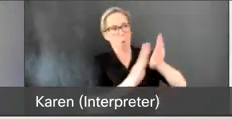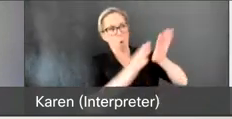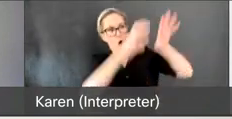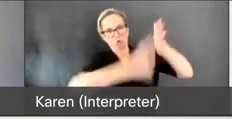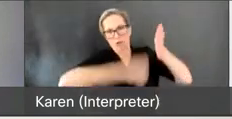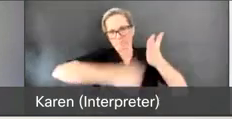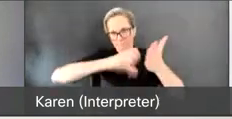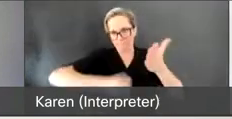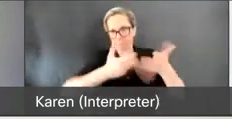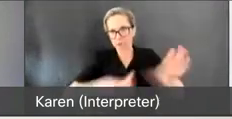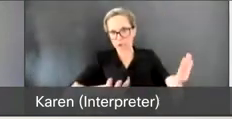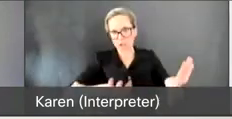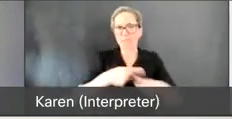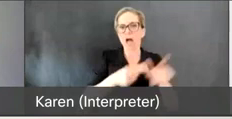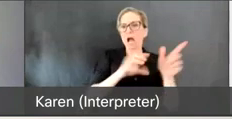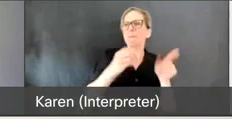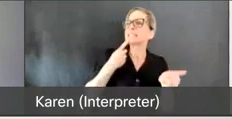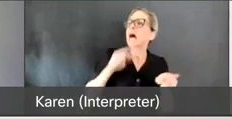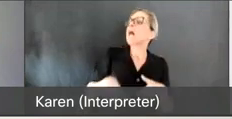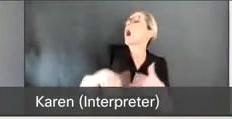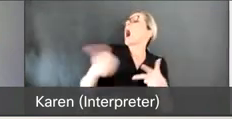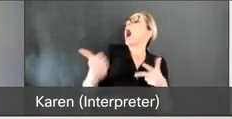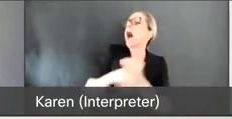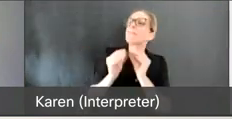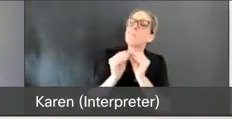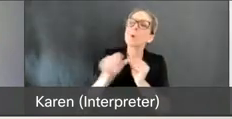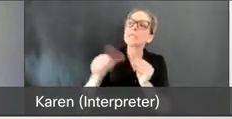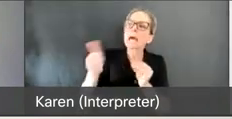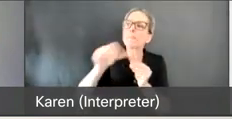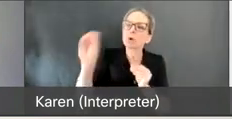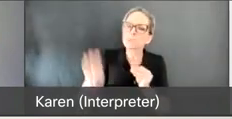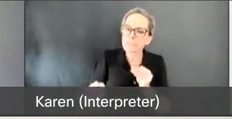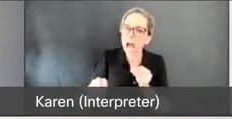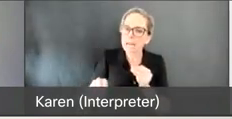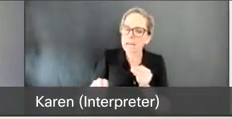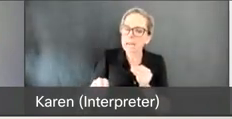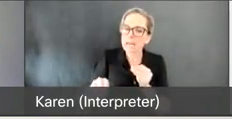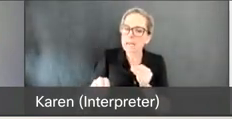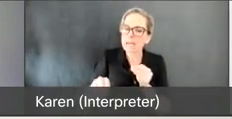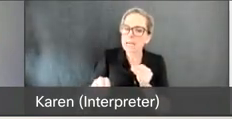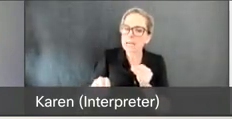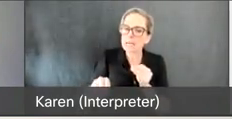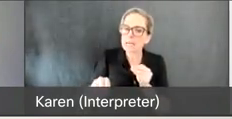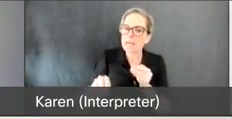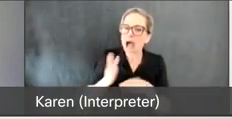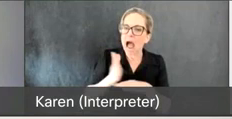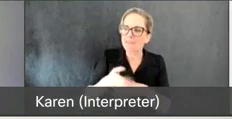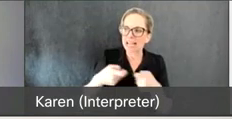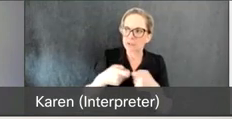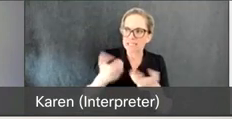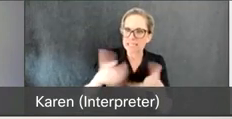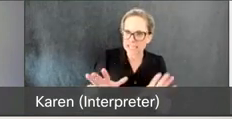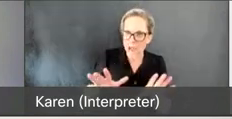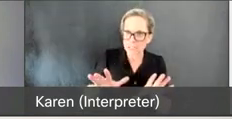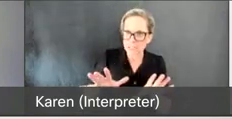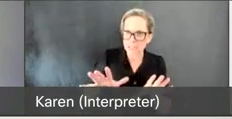And then they wanted another 10% when the electricity was done. So